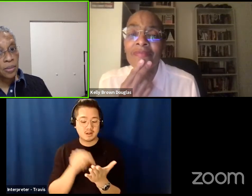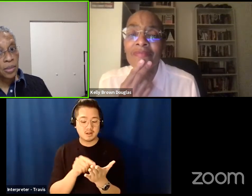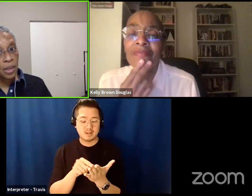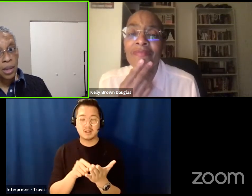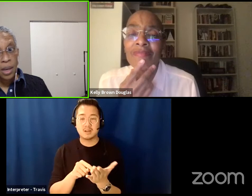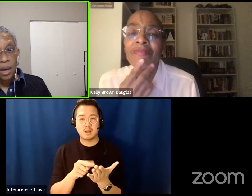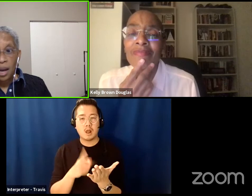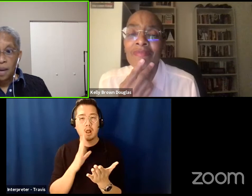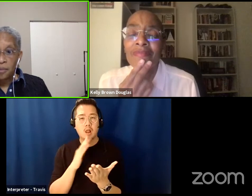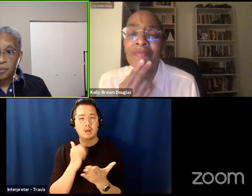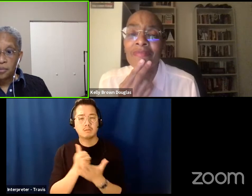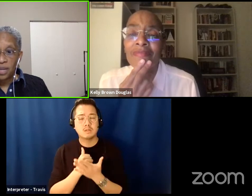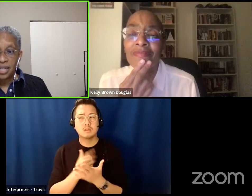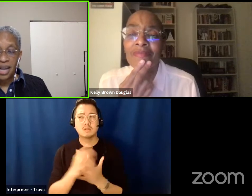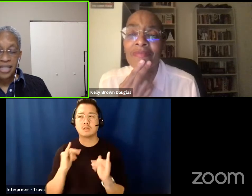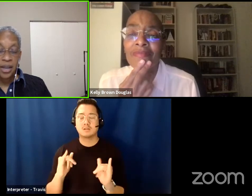wholeness,